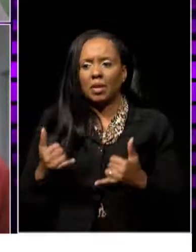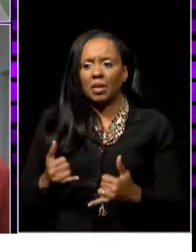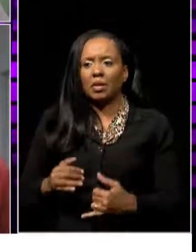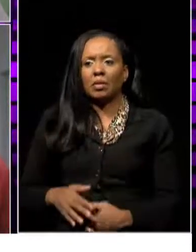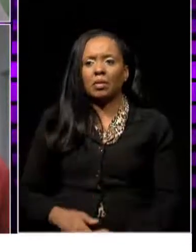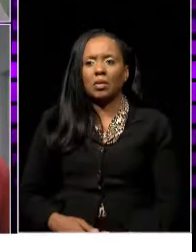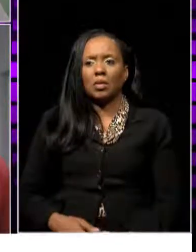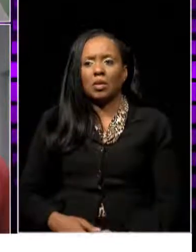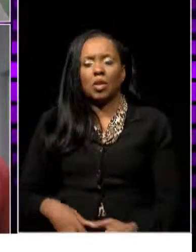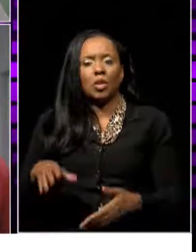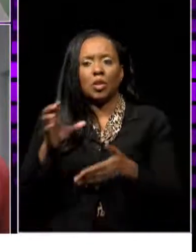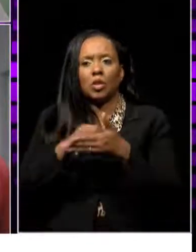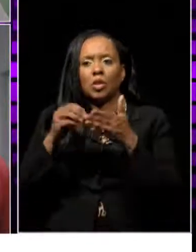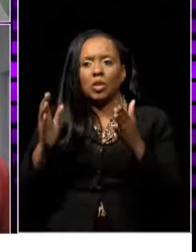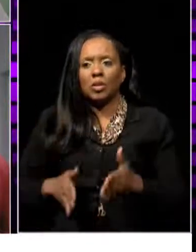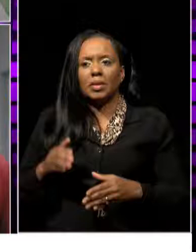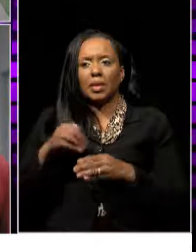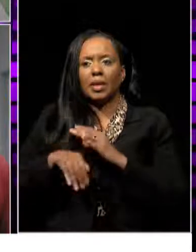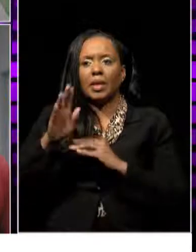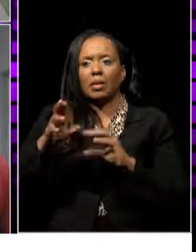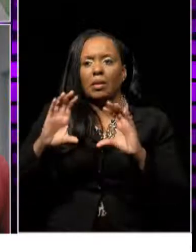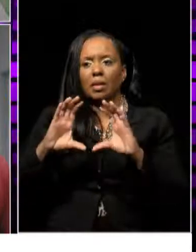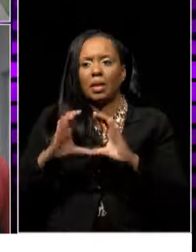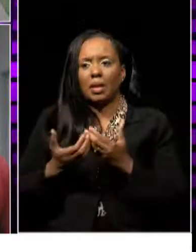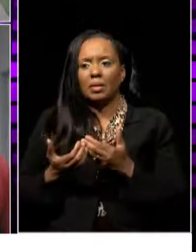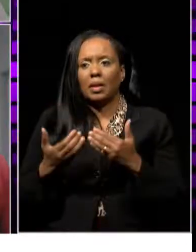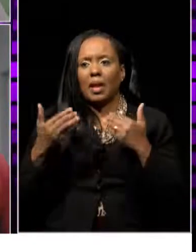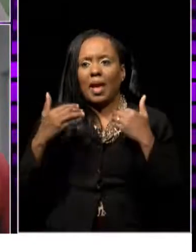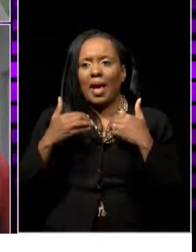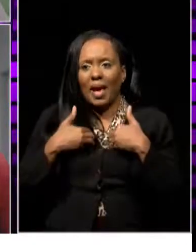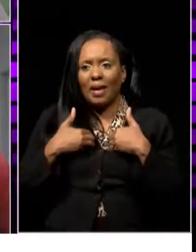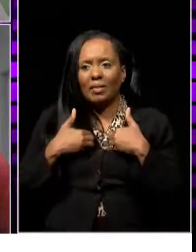in your class, they're using the device. So there is a device.